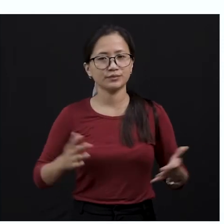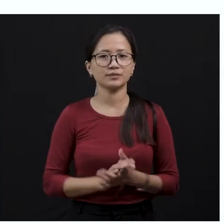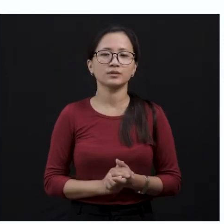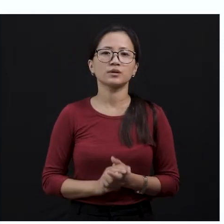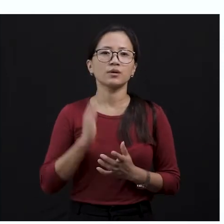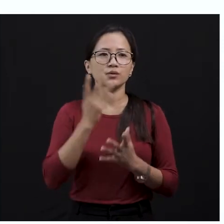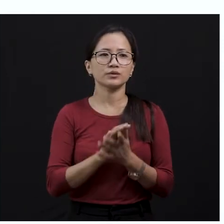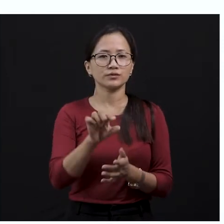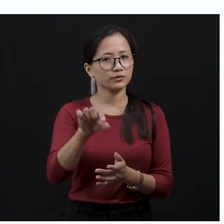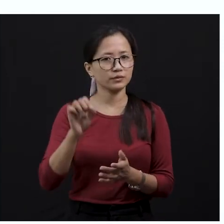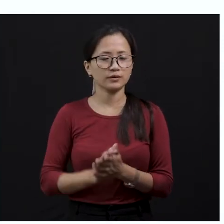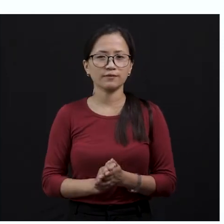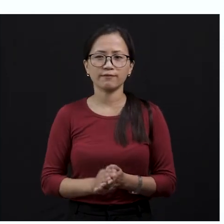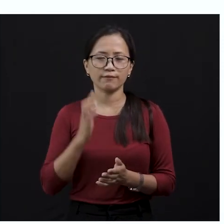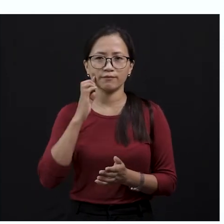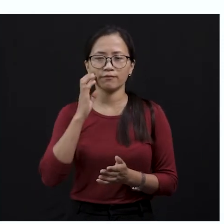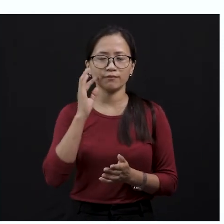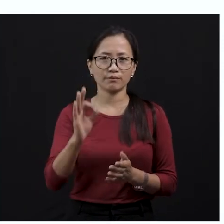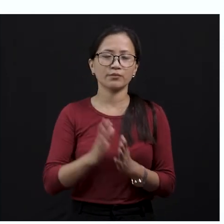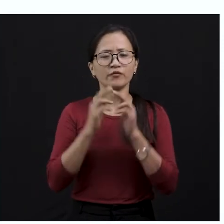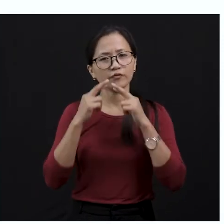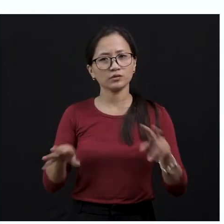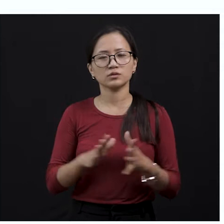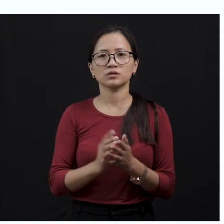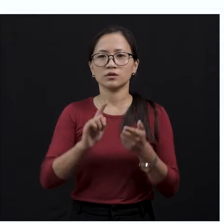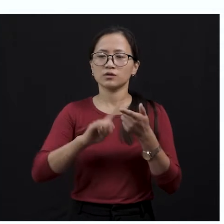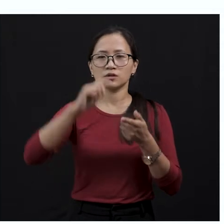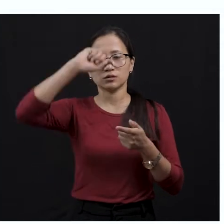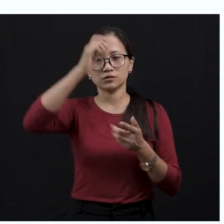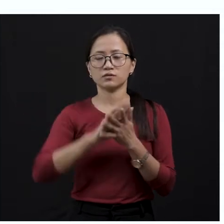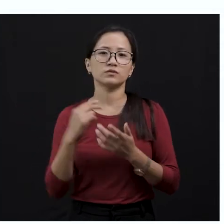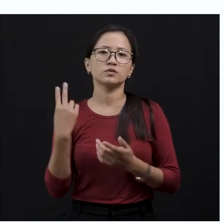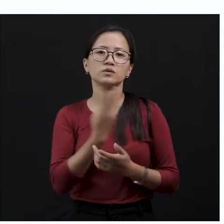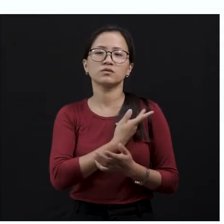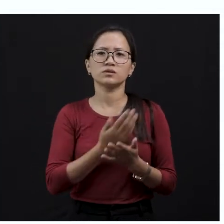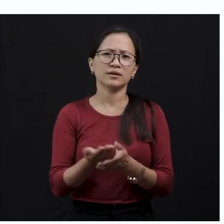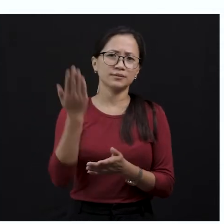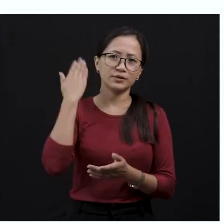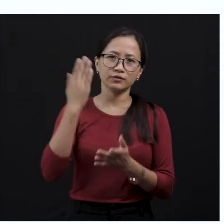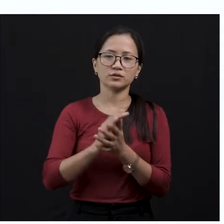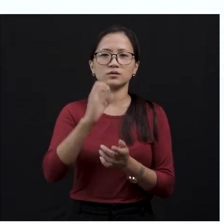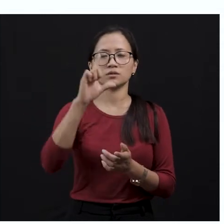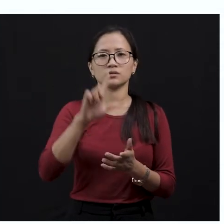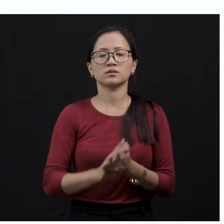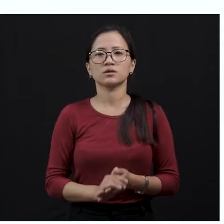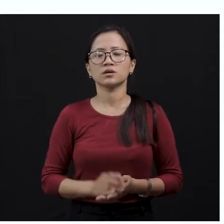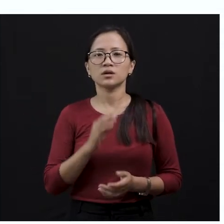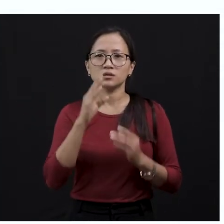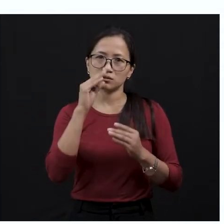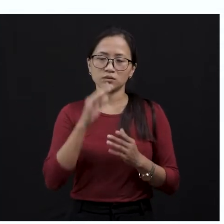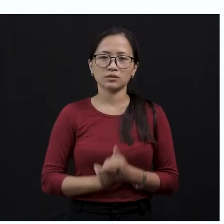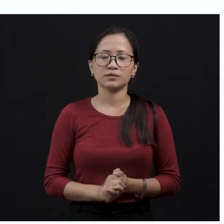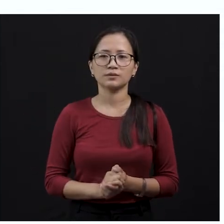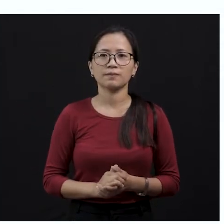find it, it becomes a very important source of education for us. Now, in the previous class, I've also explained